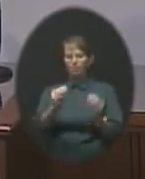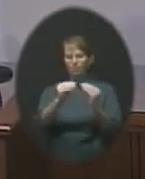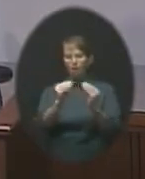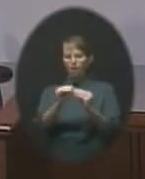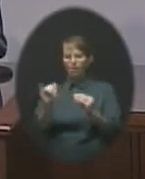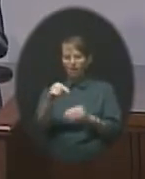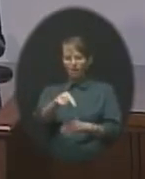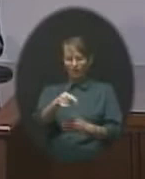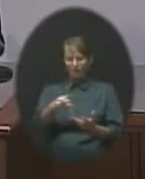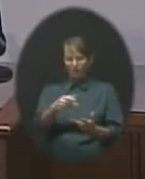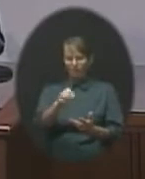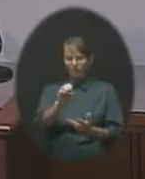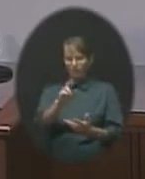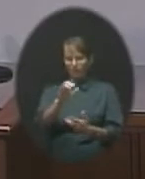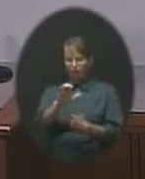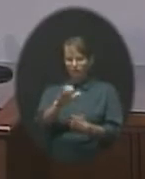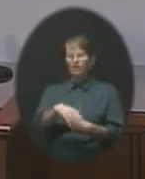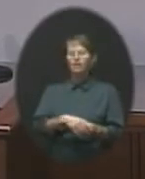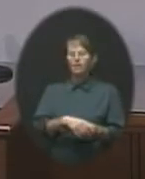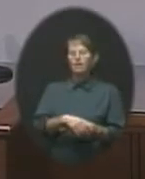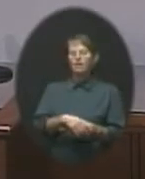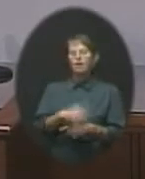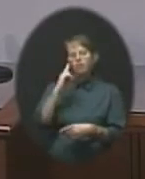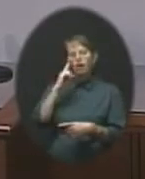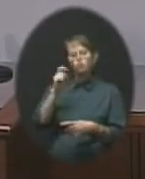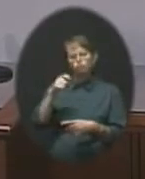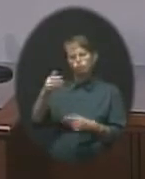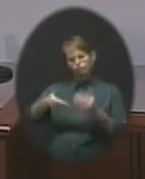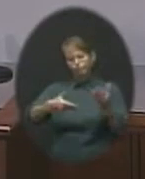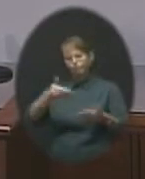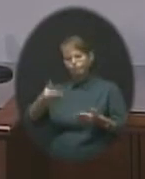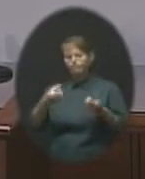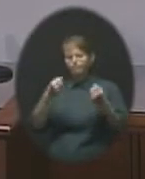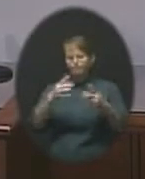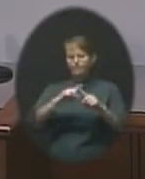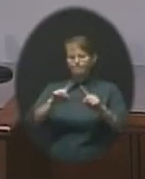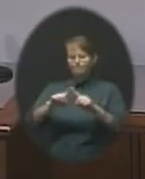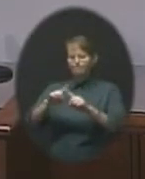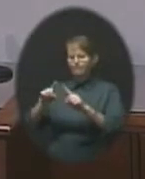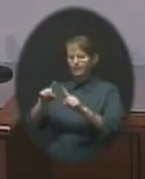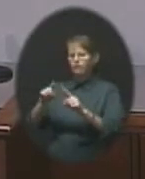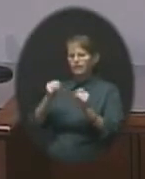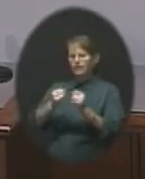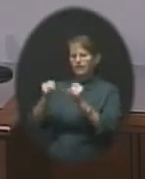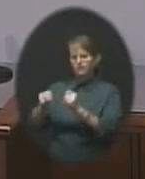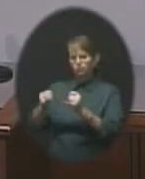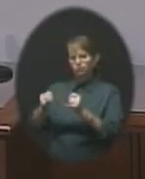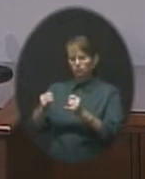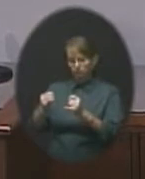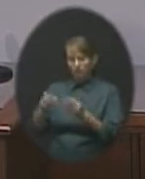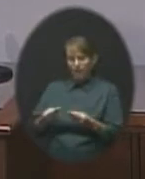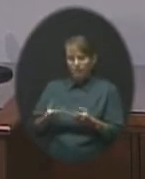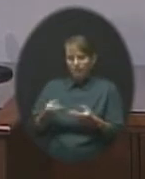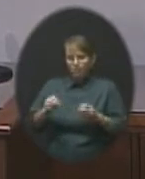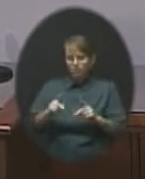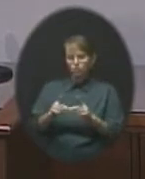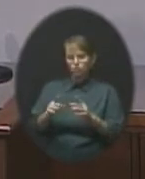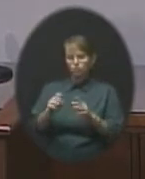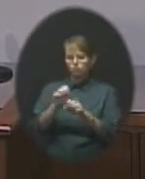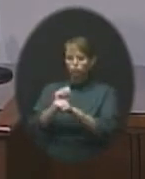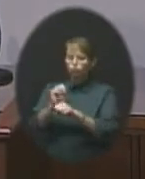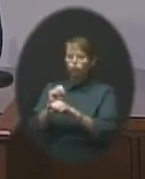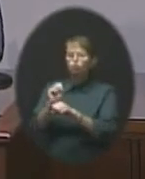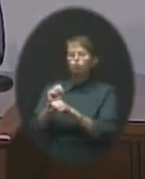need to deploy lots of different individuals that have the opportunity to work on student leadership. So he's helping with some others